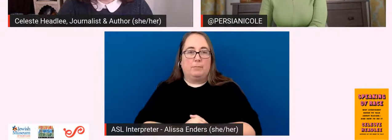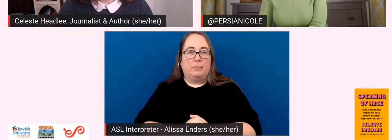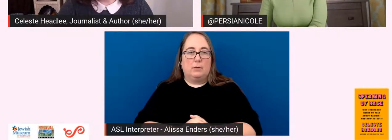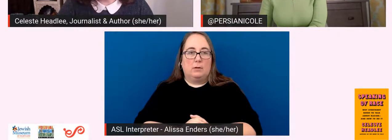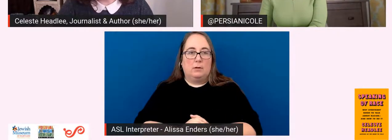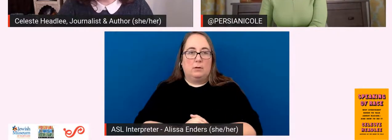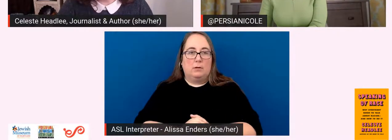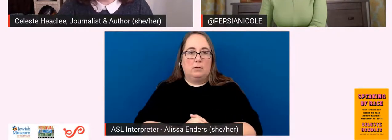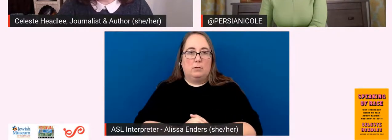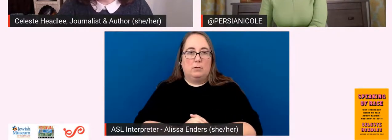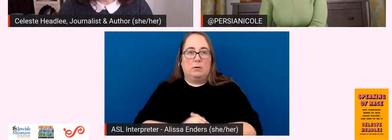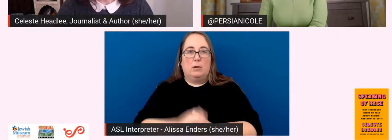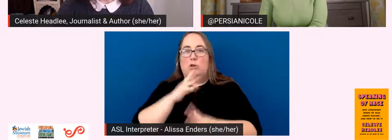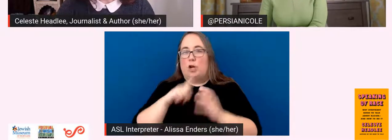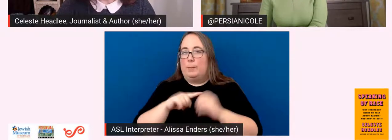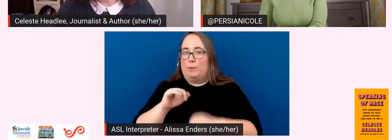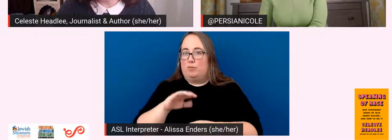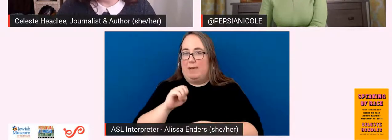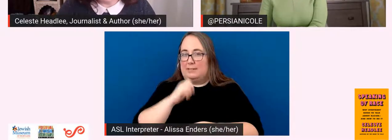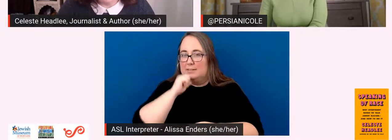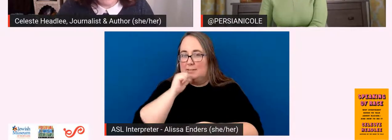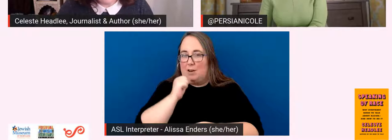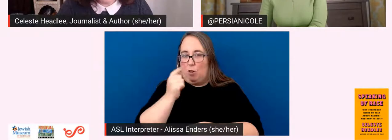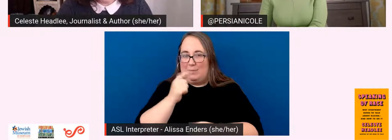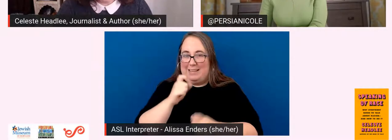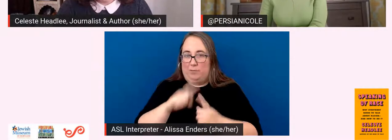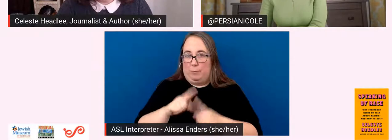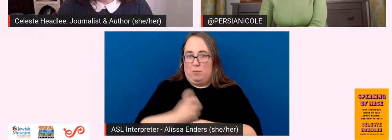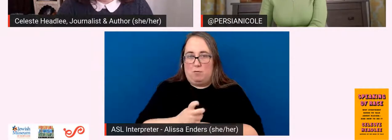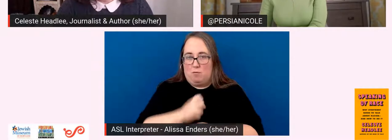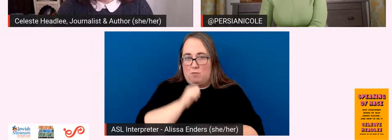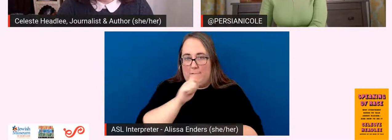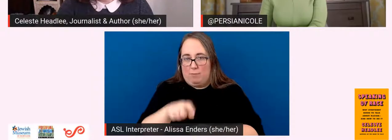it. Talking about race doesn't always have to be hard.